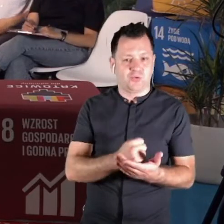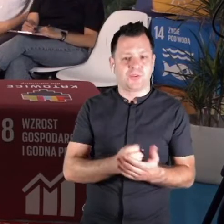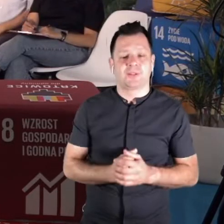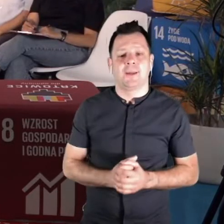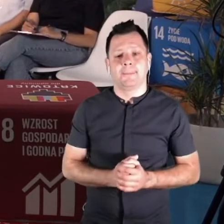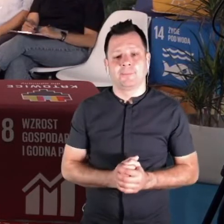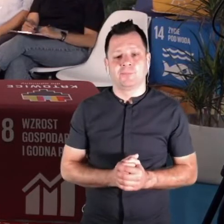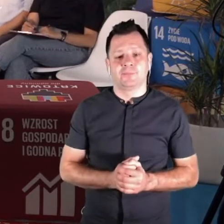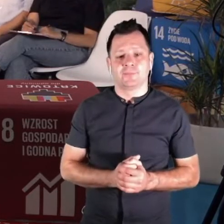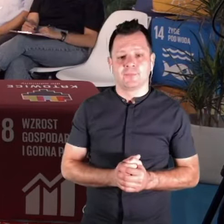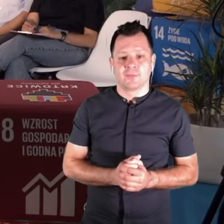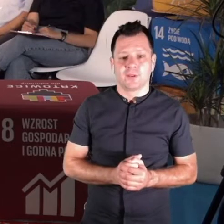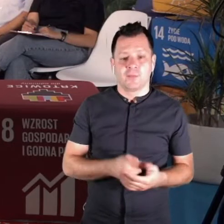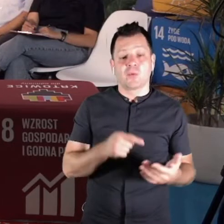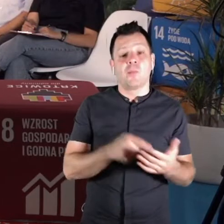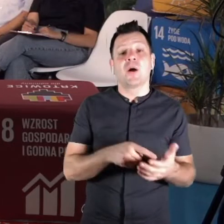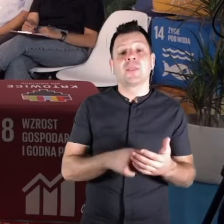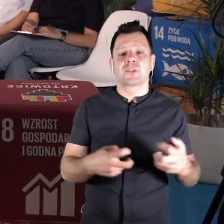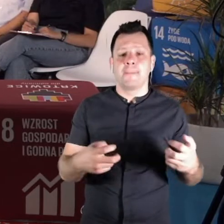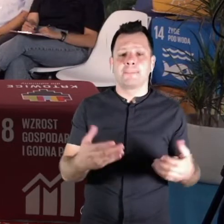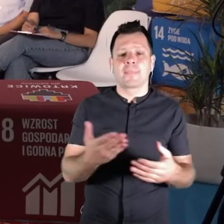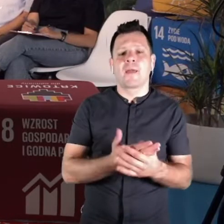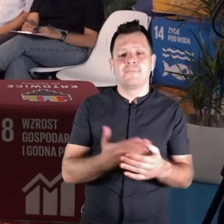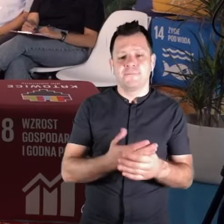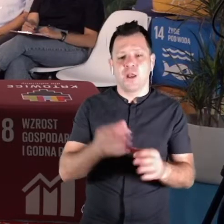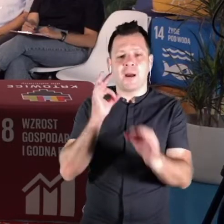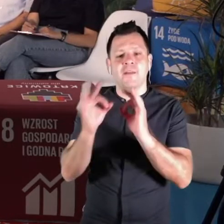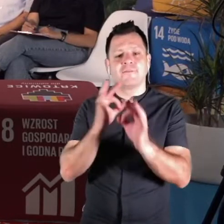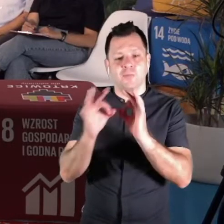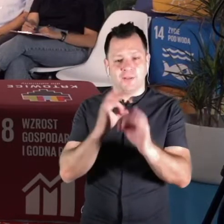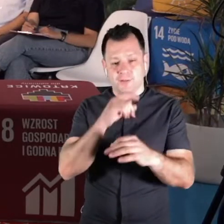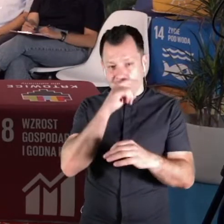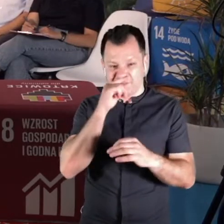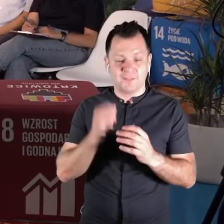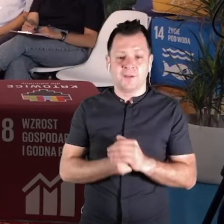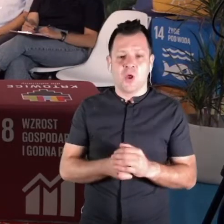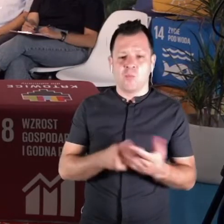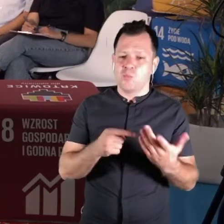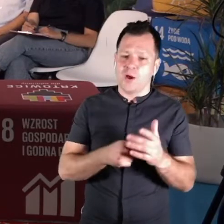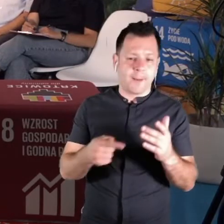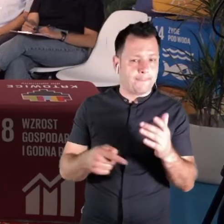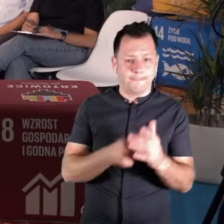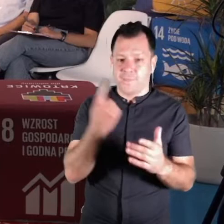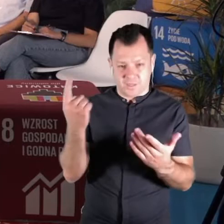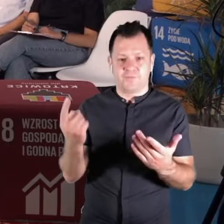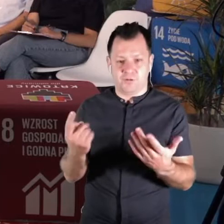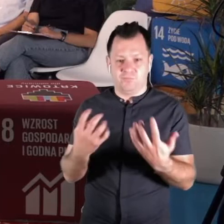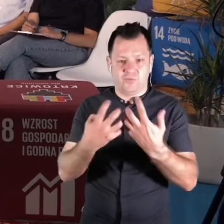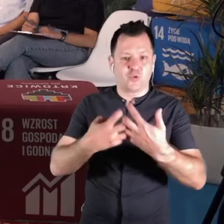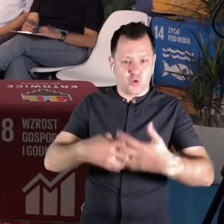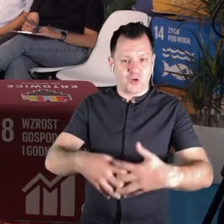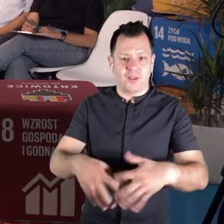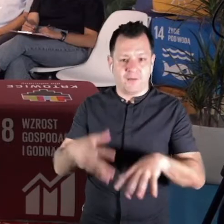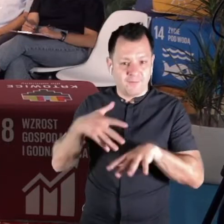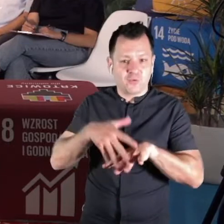company, because they was their first implementation in Poland. So they were actually, we have to say that we were lucky that